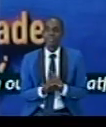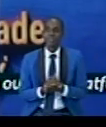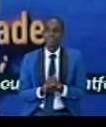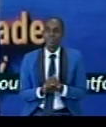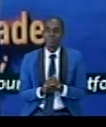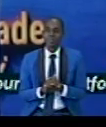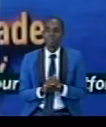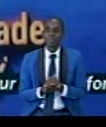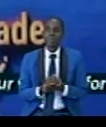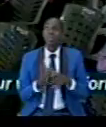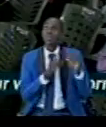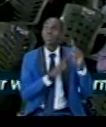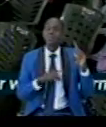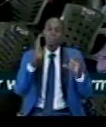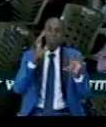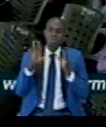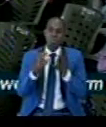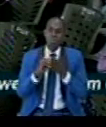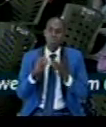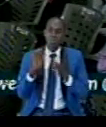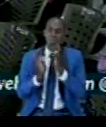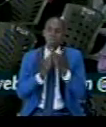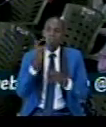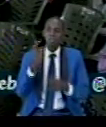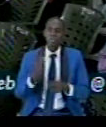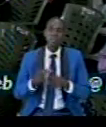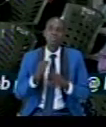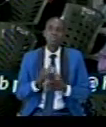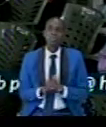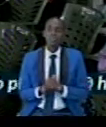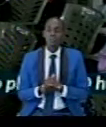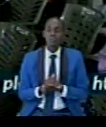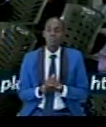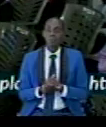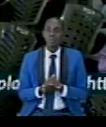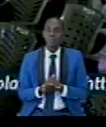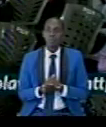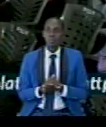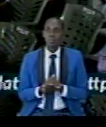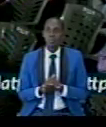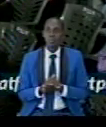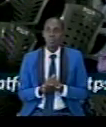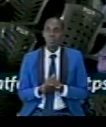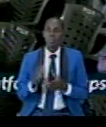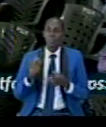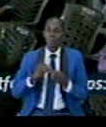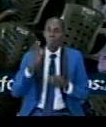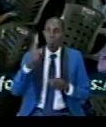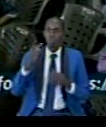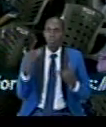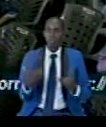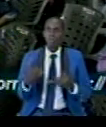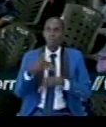Lord! It will do your own. More testimony tonight.